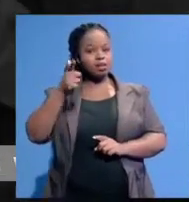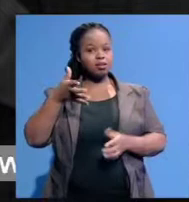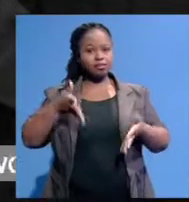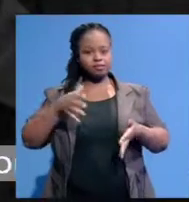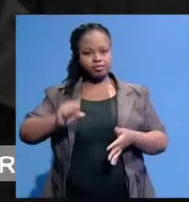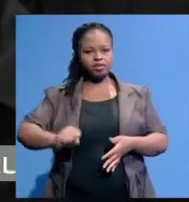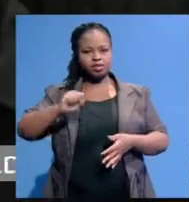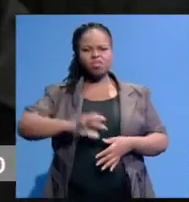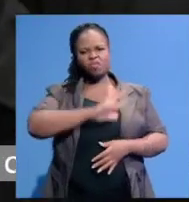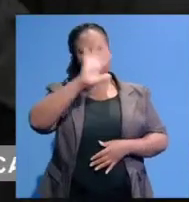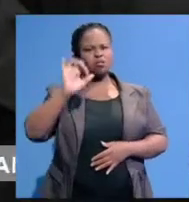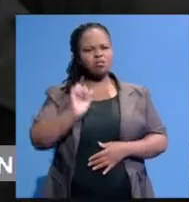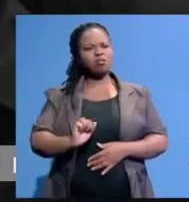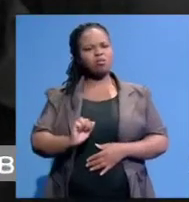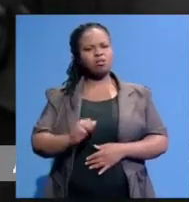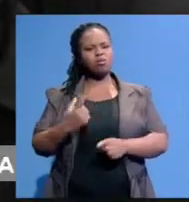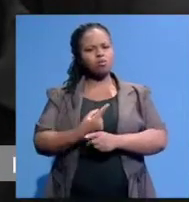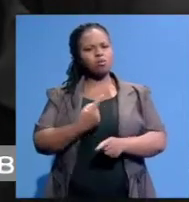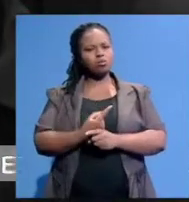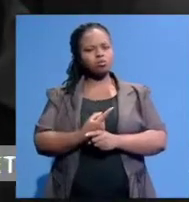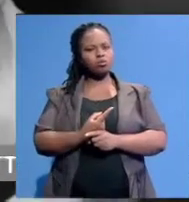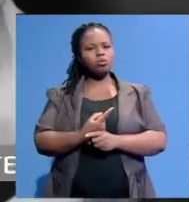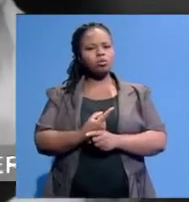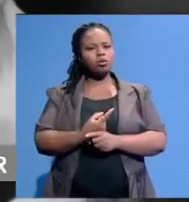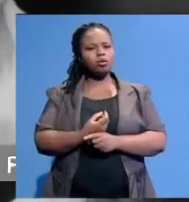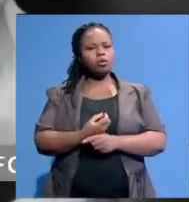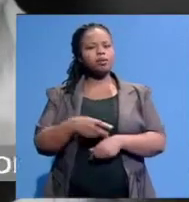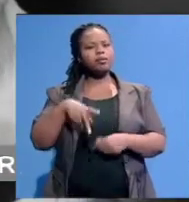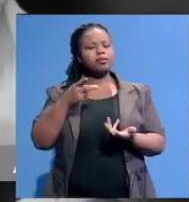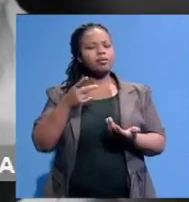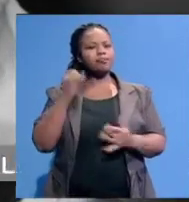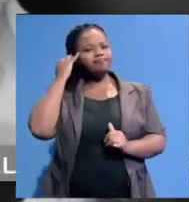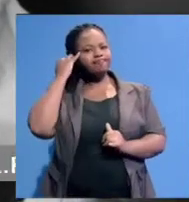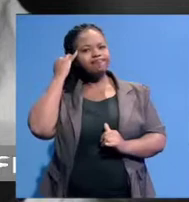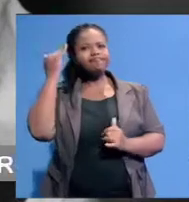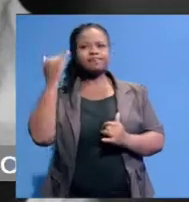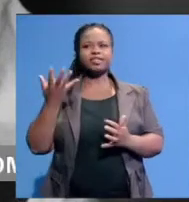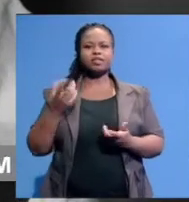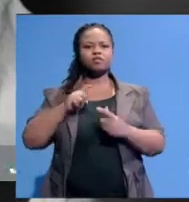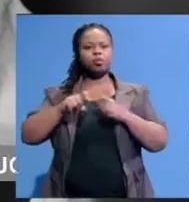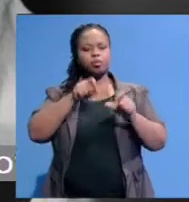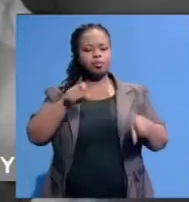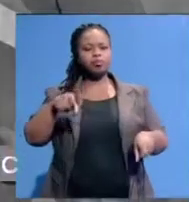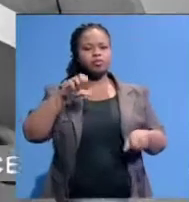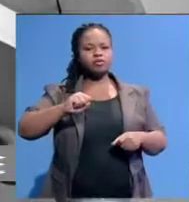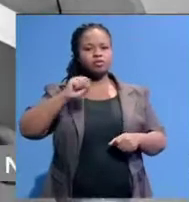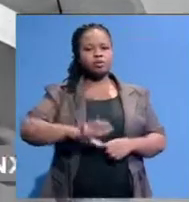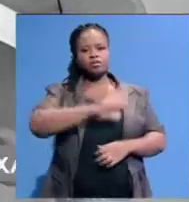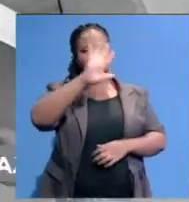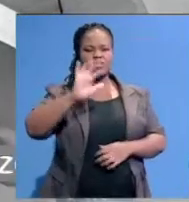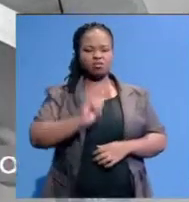as well, inspired by those kind of Pan-African ideas. Pixlika Isakaseme